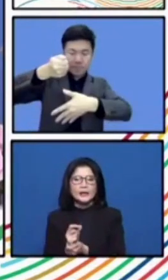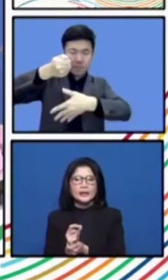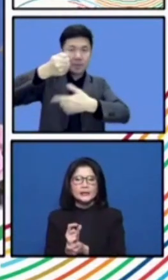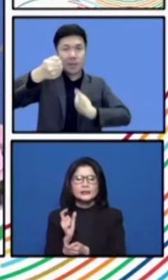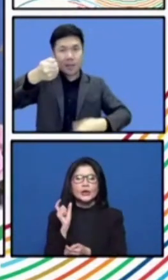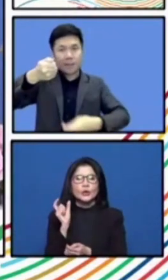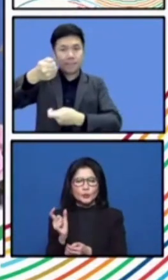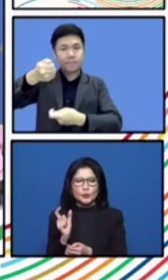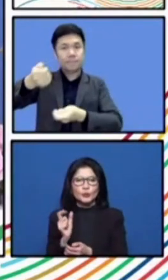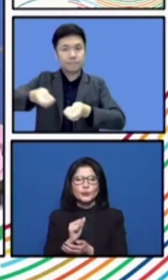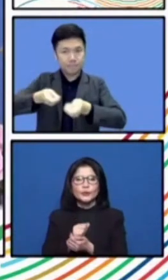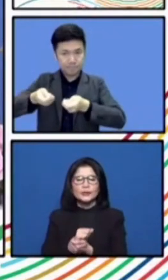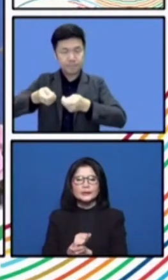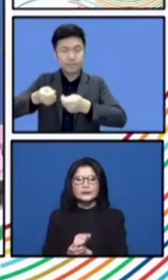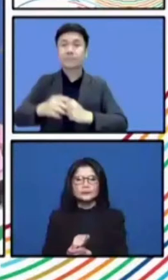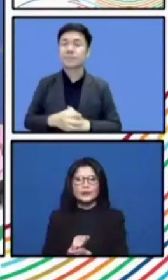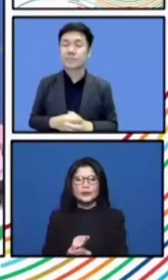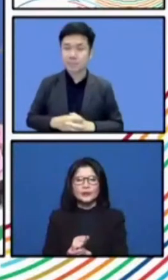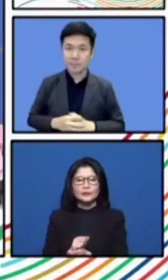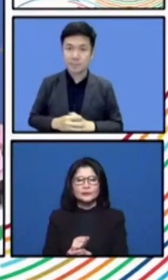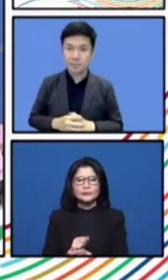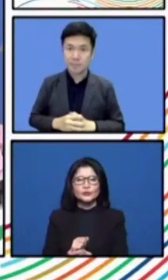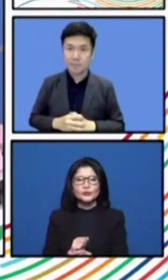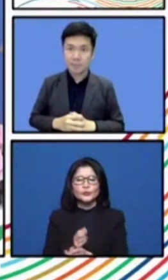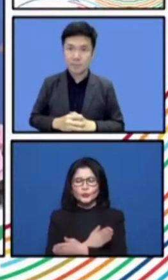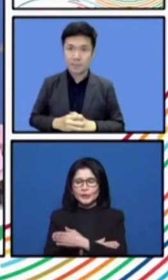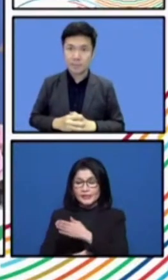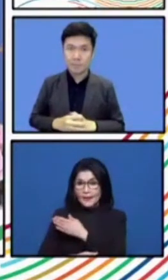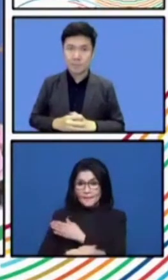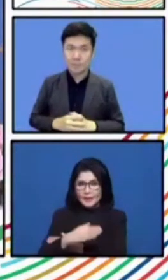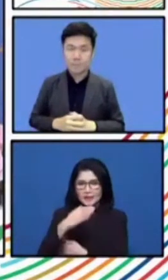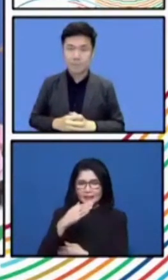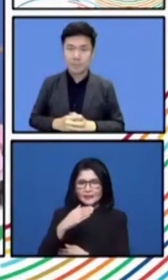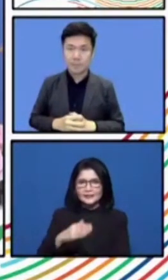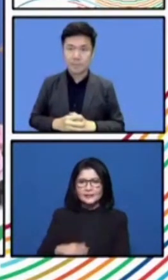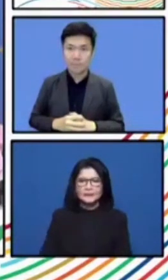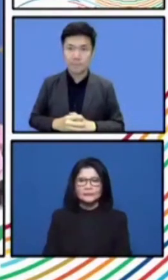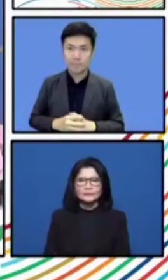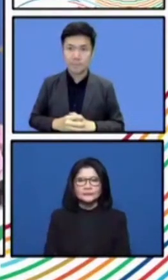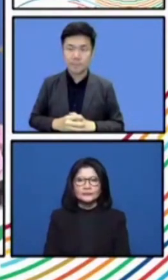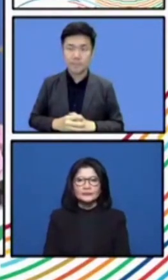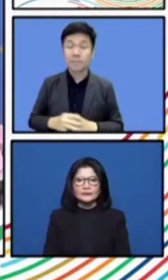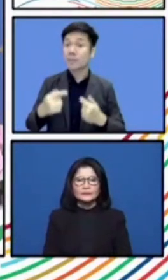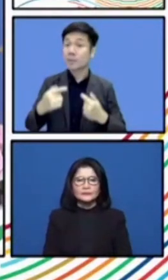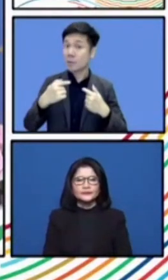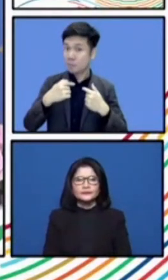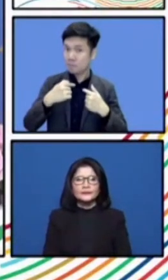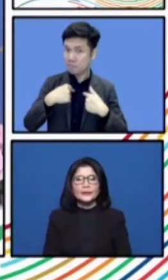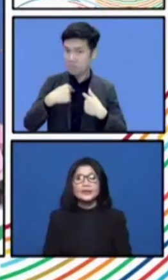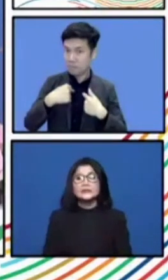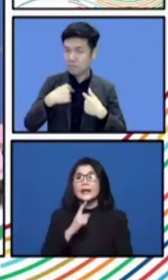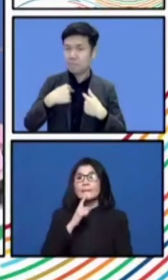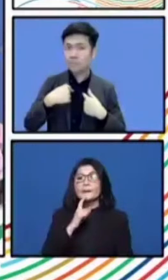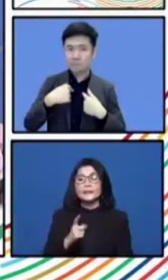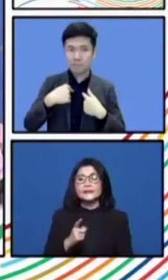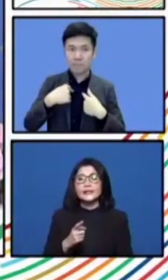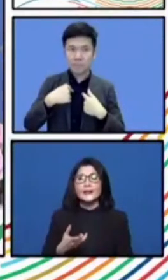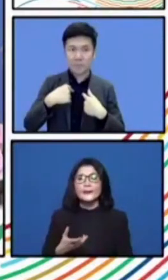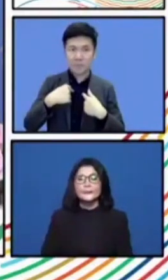again I keep my hat as disability movement product